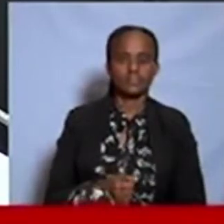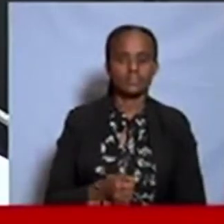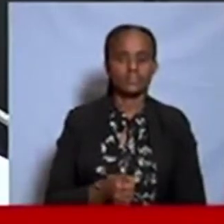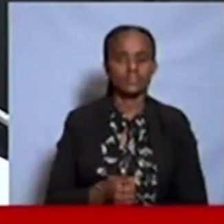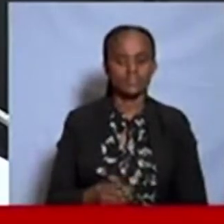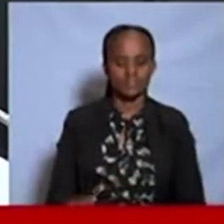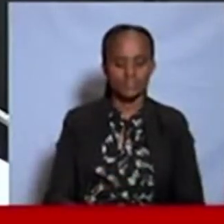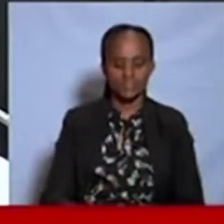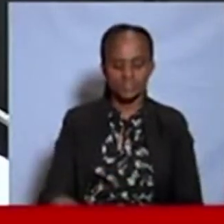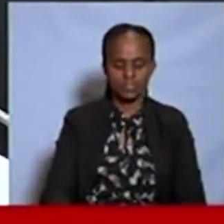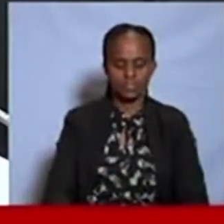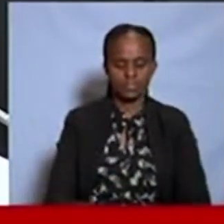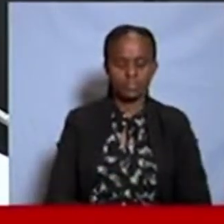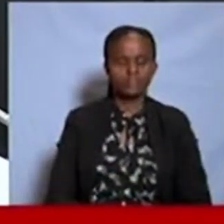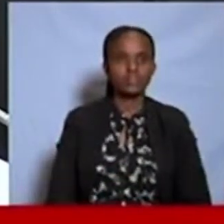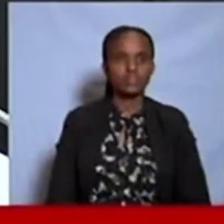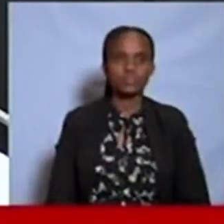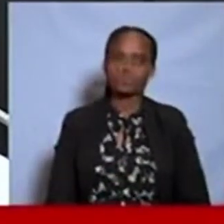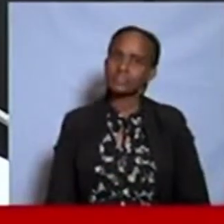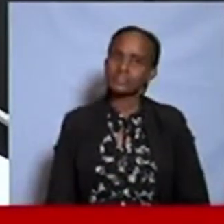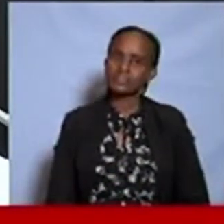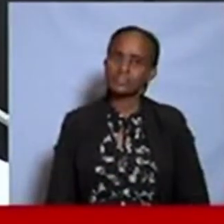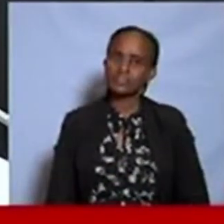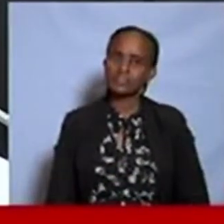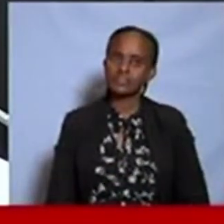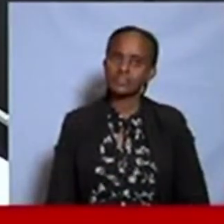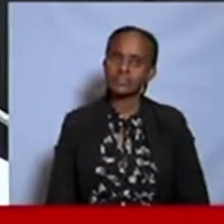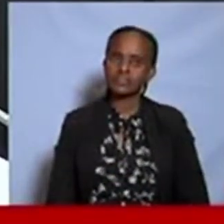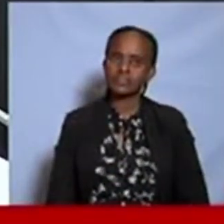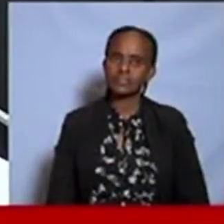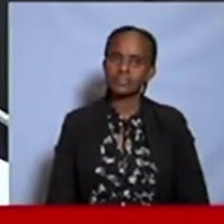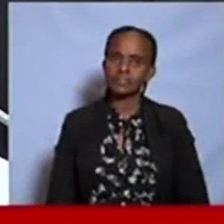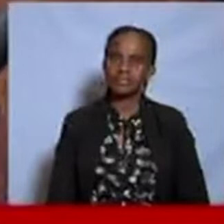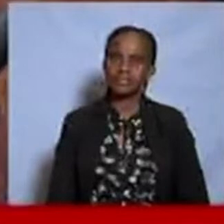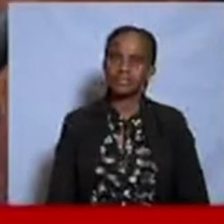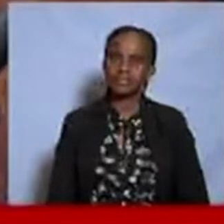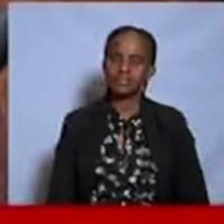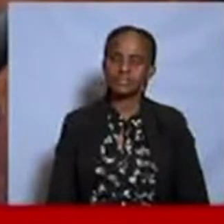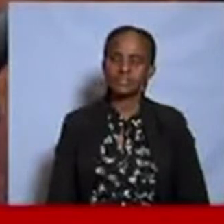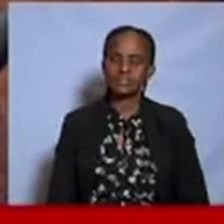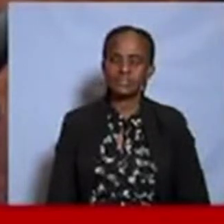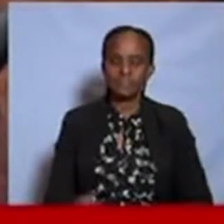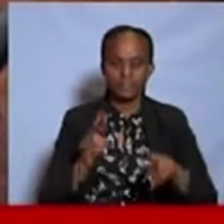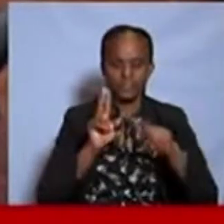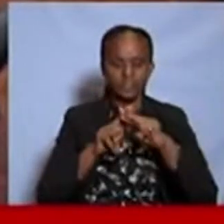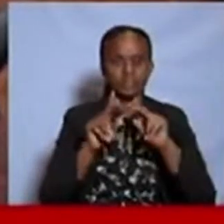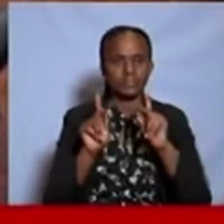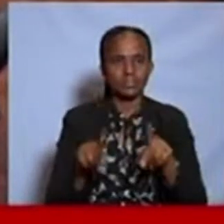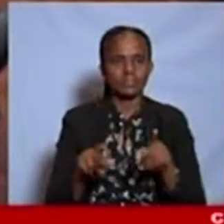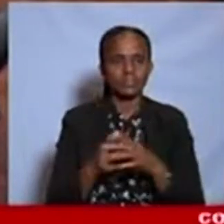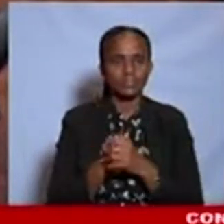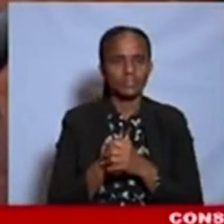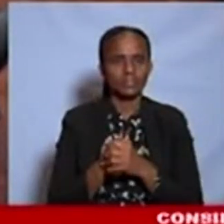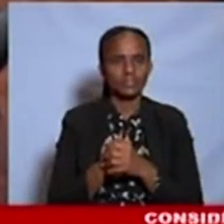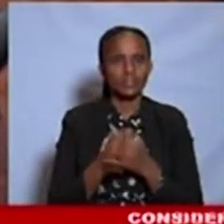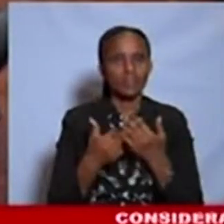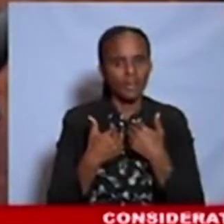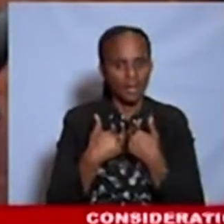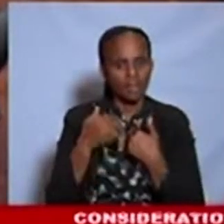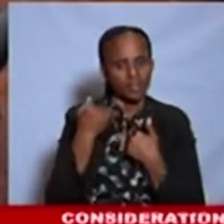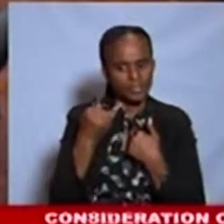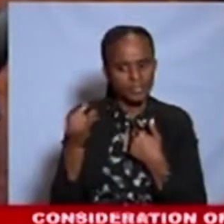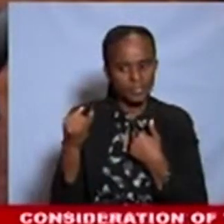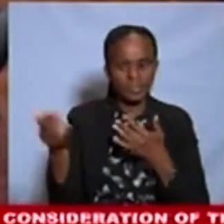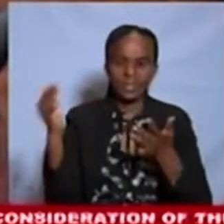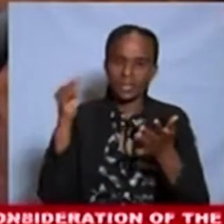And then CS. Of course, Chair, Okay, yeah. Honorable Kapampi. Chair, there's an issue